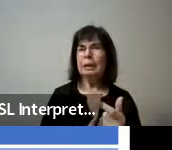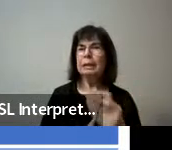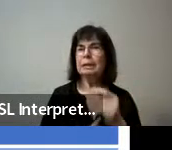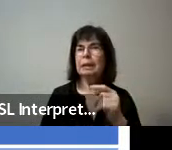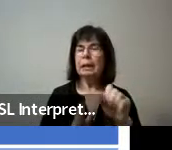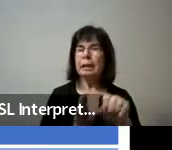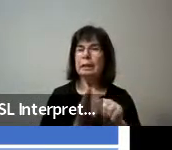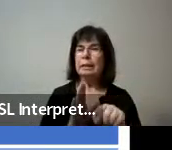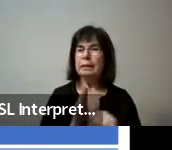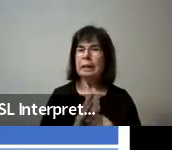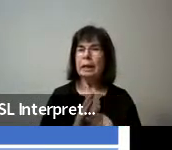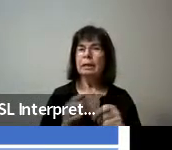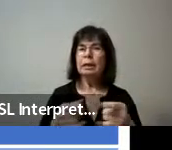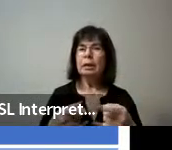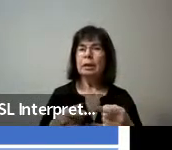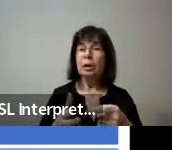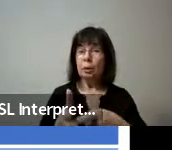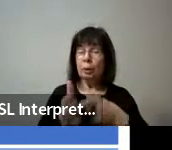healthcare facilities.